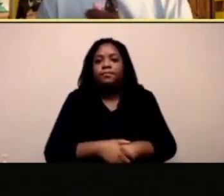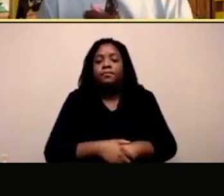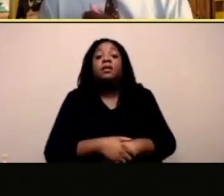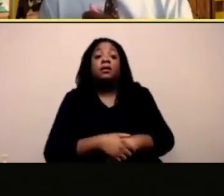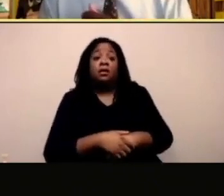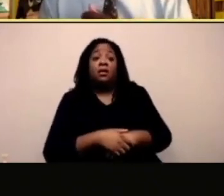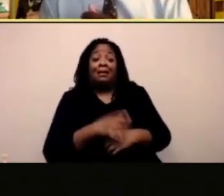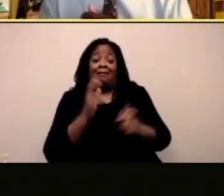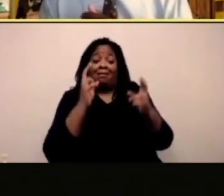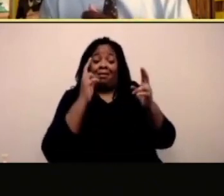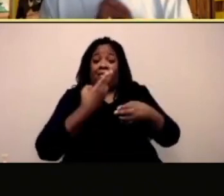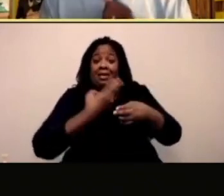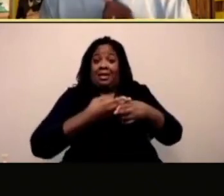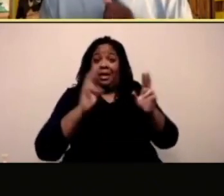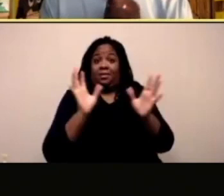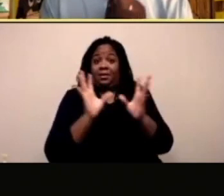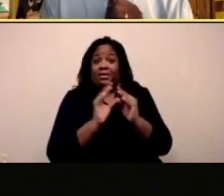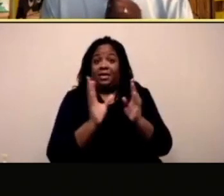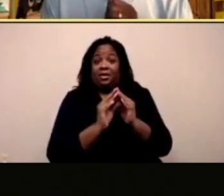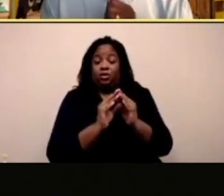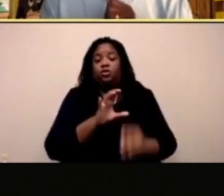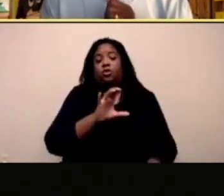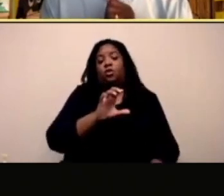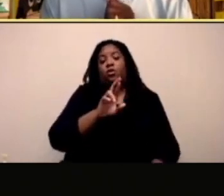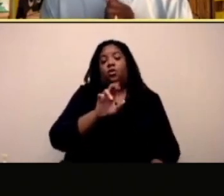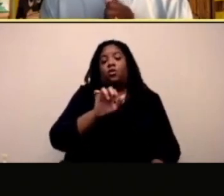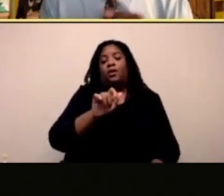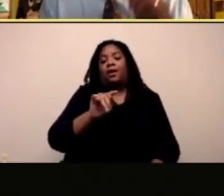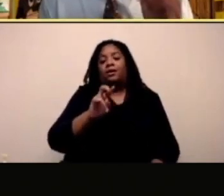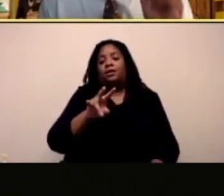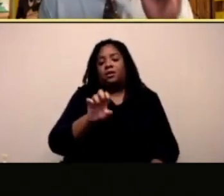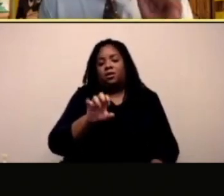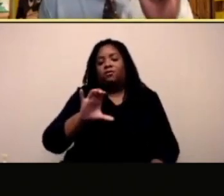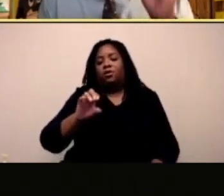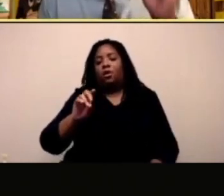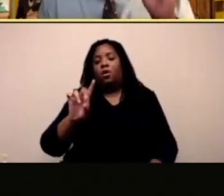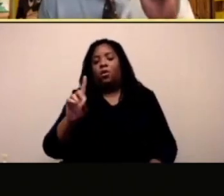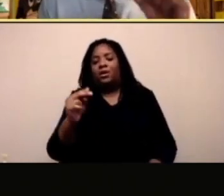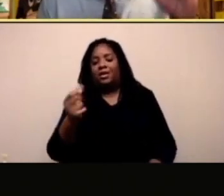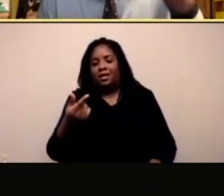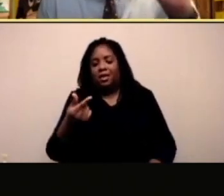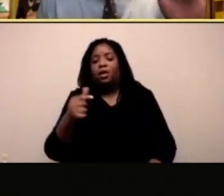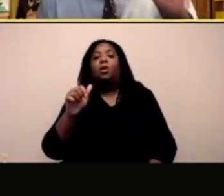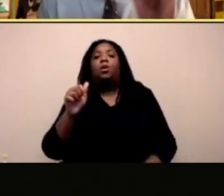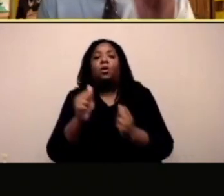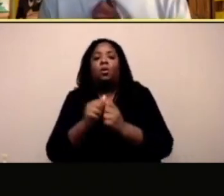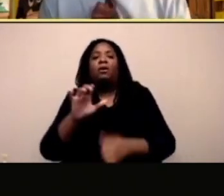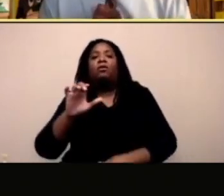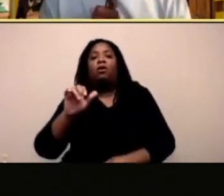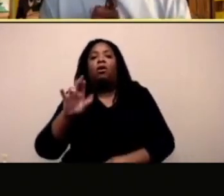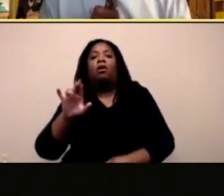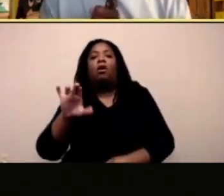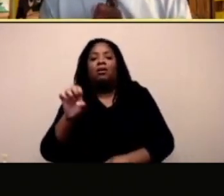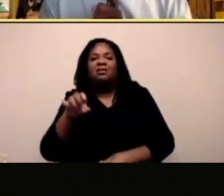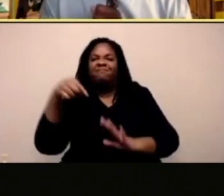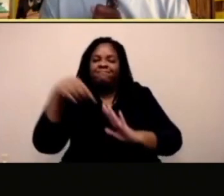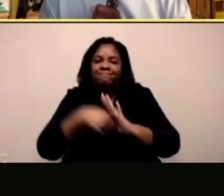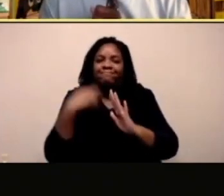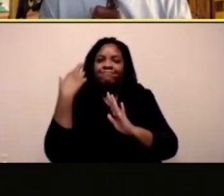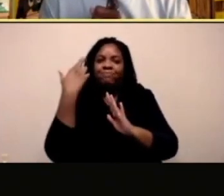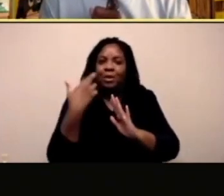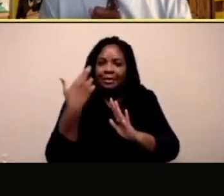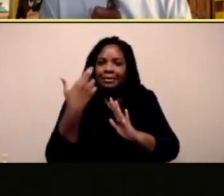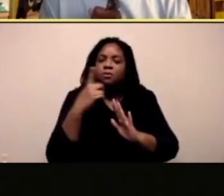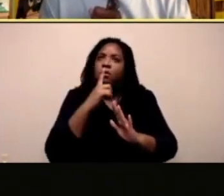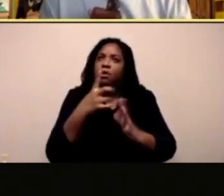once again, is Creative Coding with a Cause. And we're going to lean in on one of those words, with the cause, right? And really think